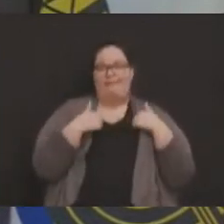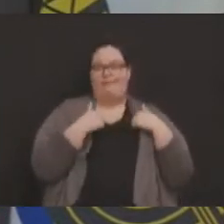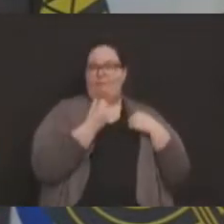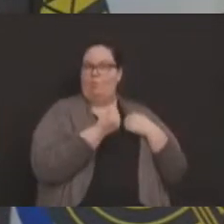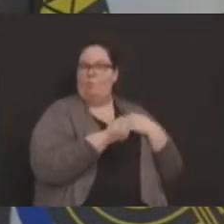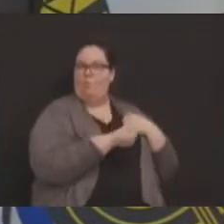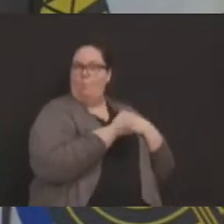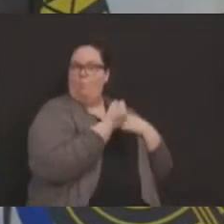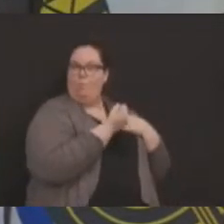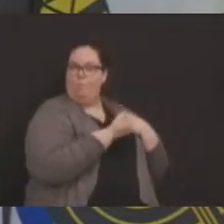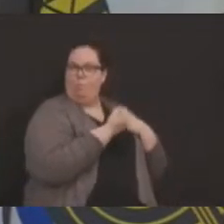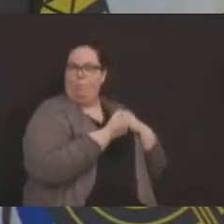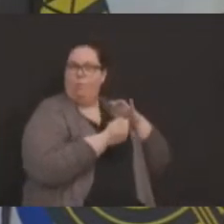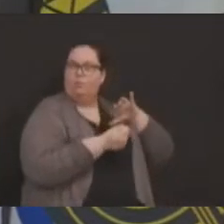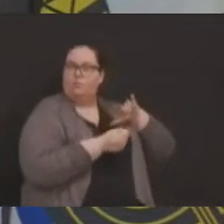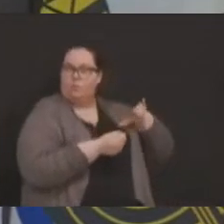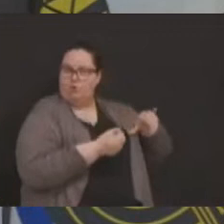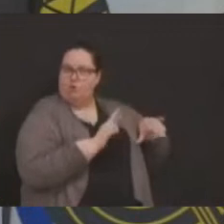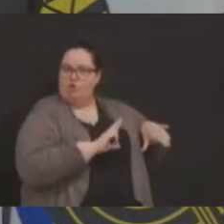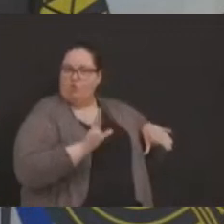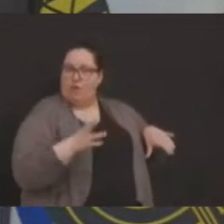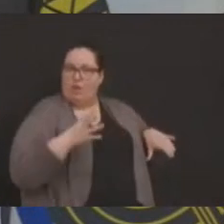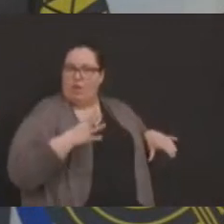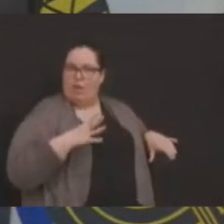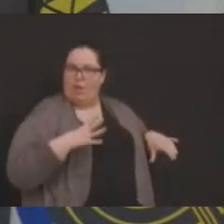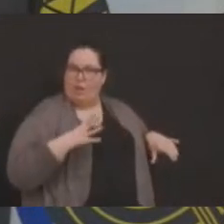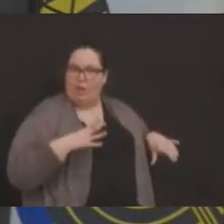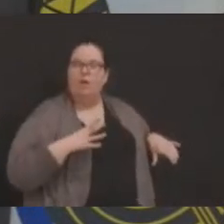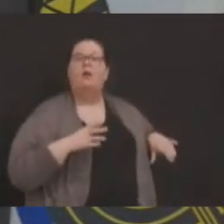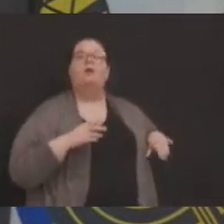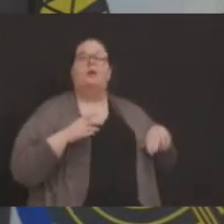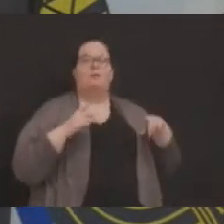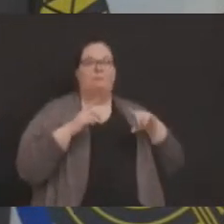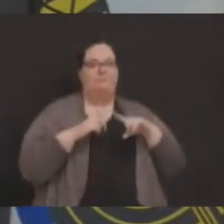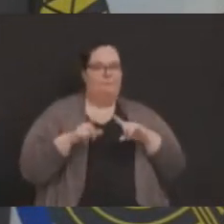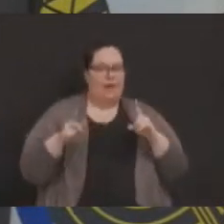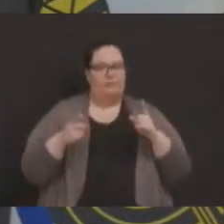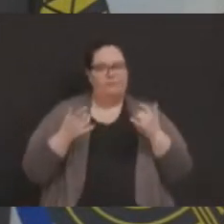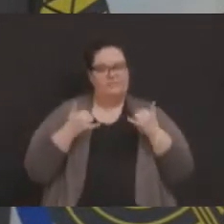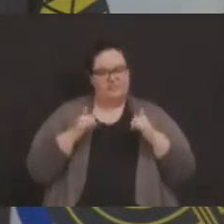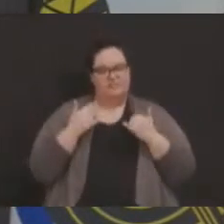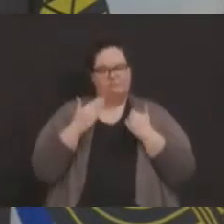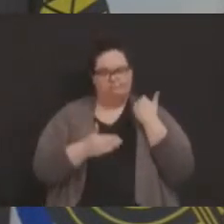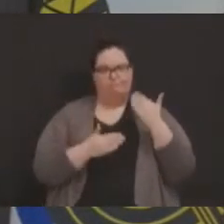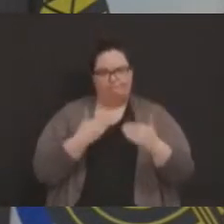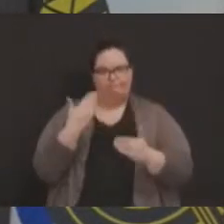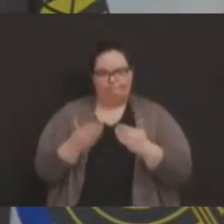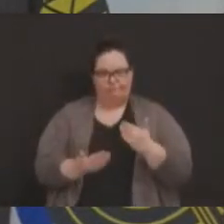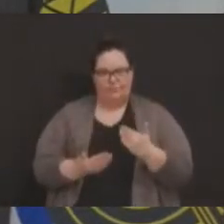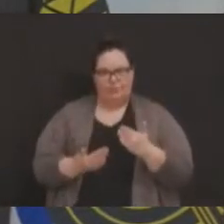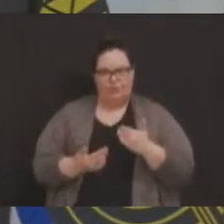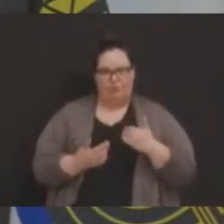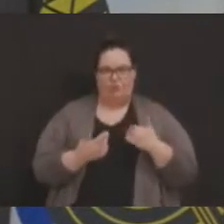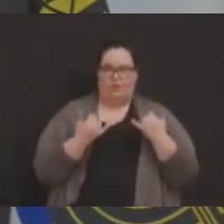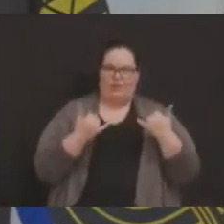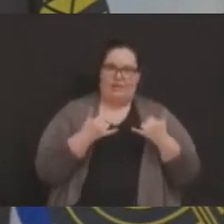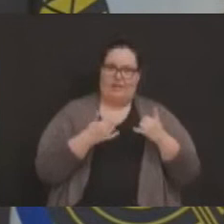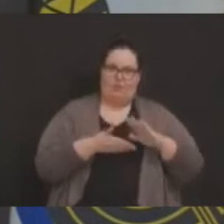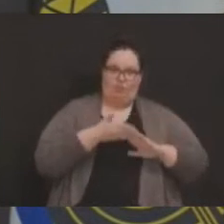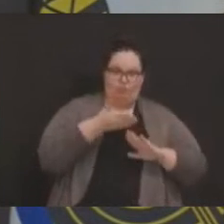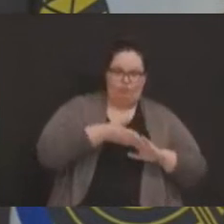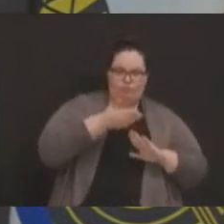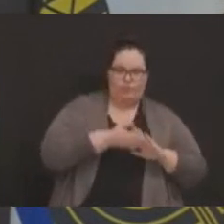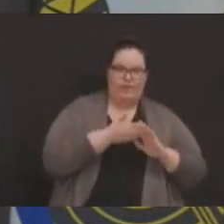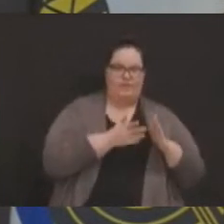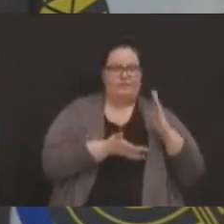and the operational side very well together at this moment in time. Again, around what happens if there are these delays, and what are